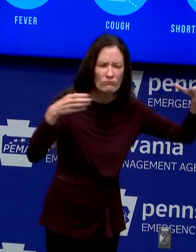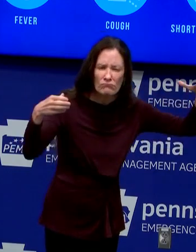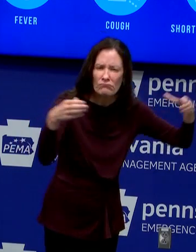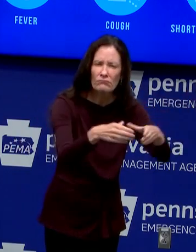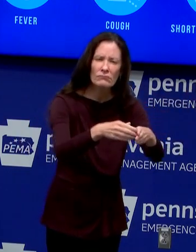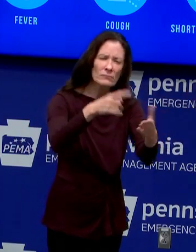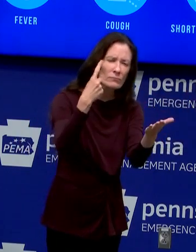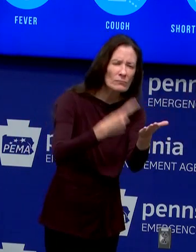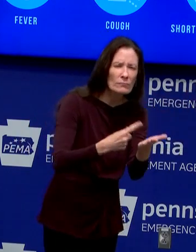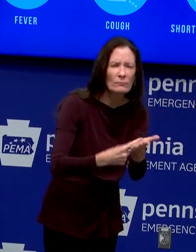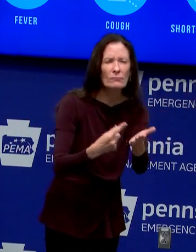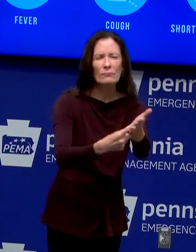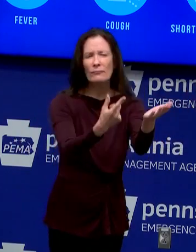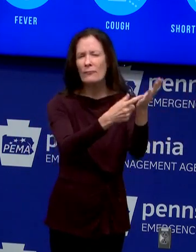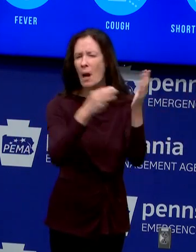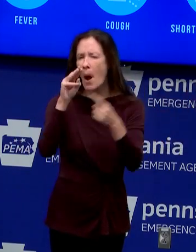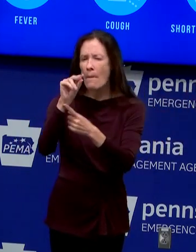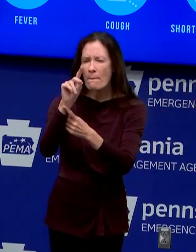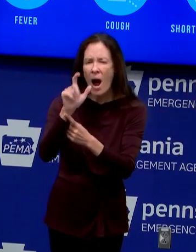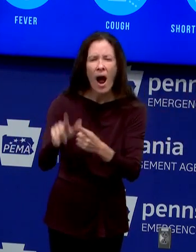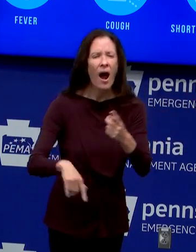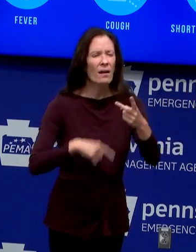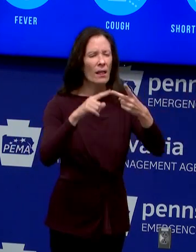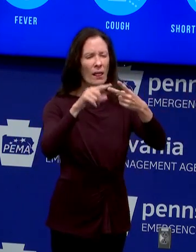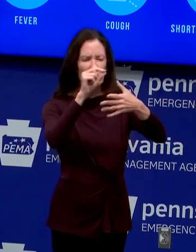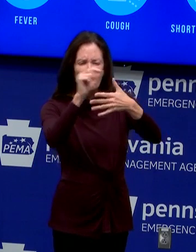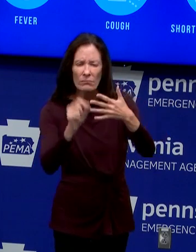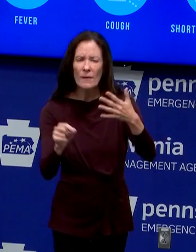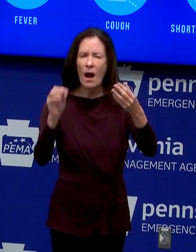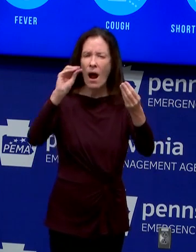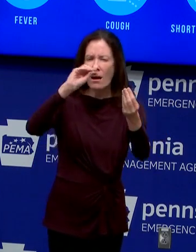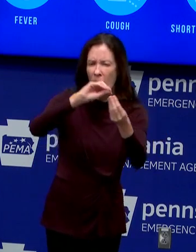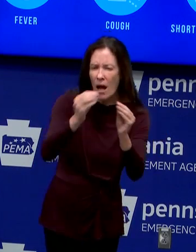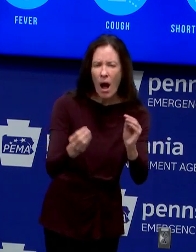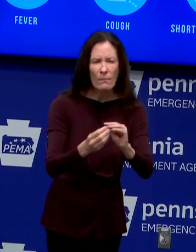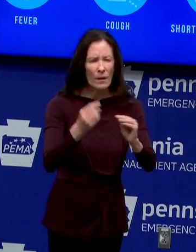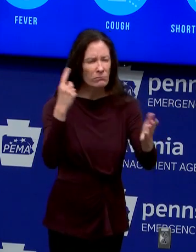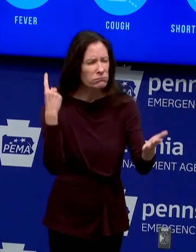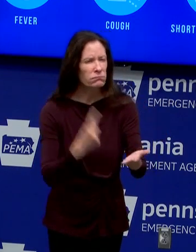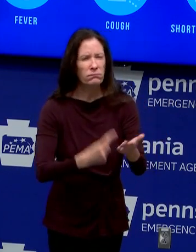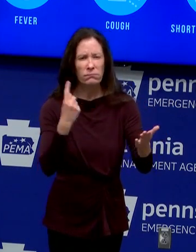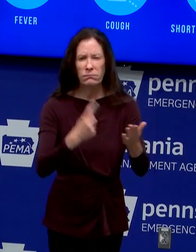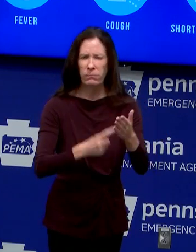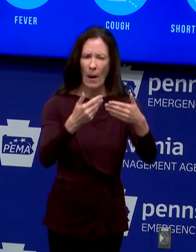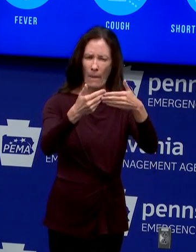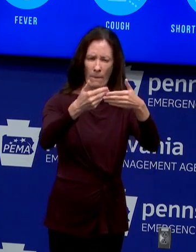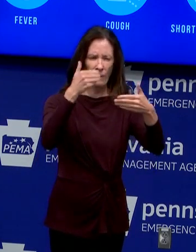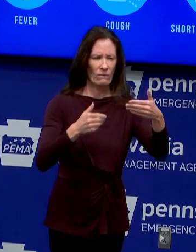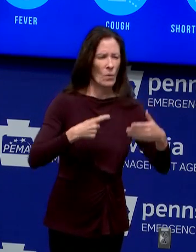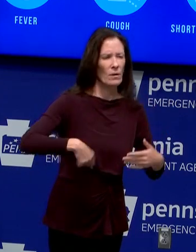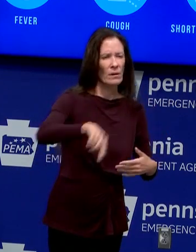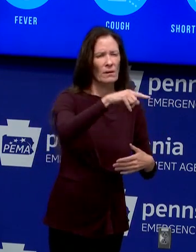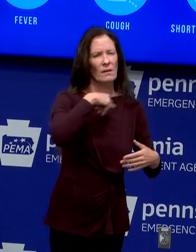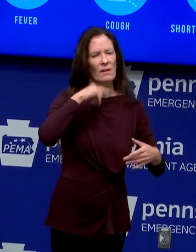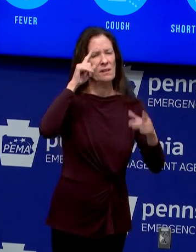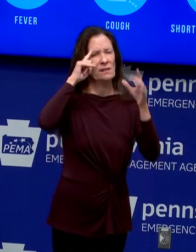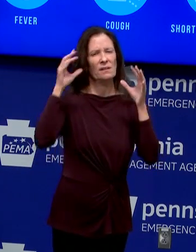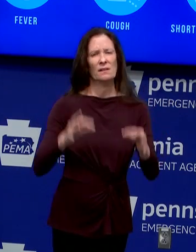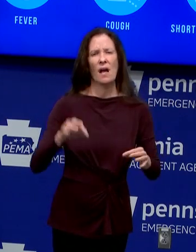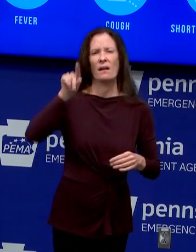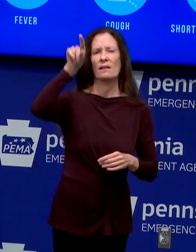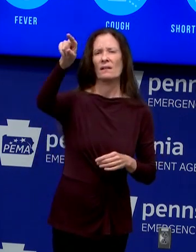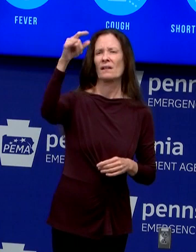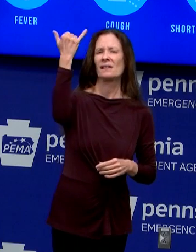our website and other. In addition, we have a number of different models that we're looking at that we've discussed, including the model panel